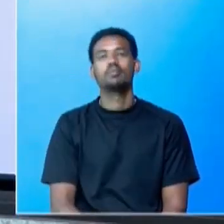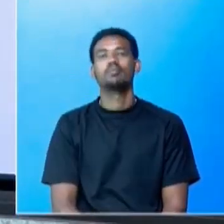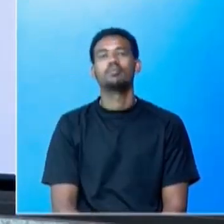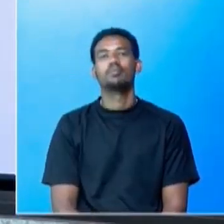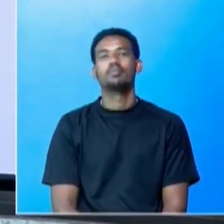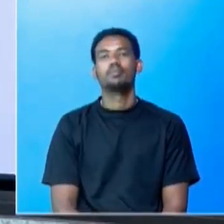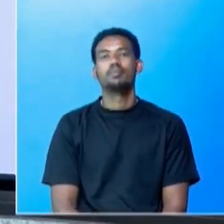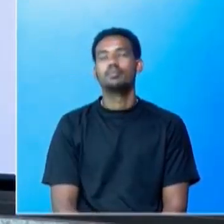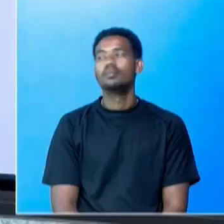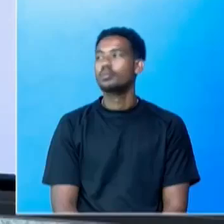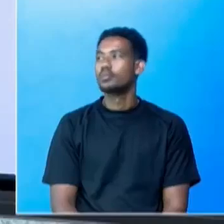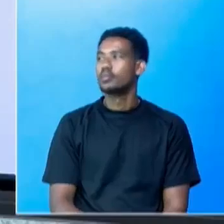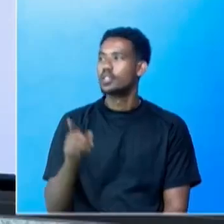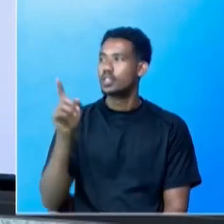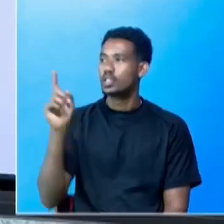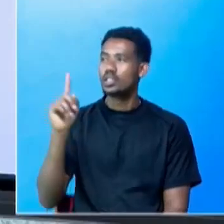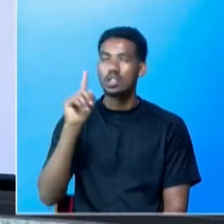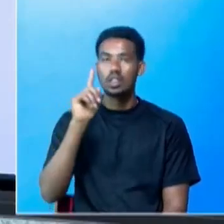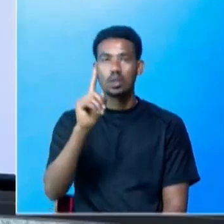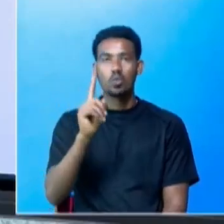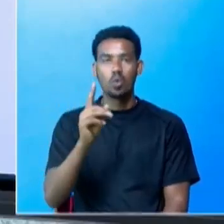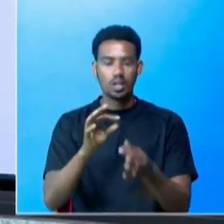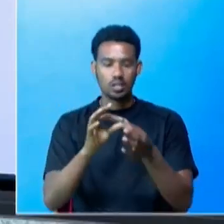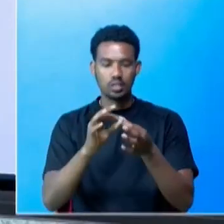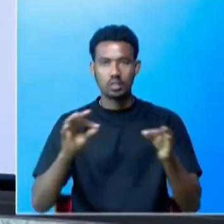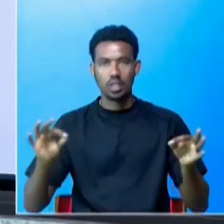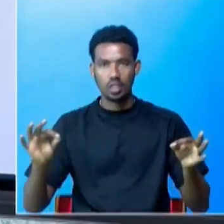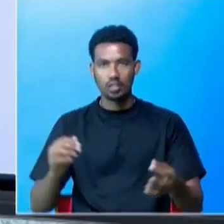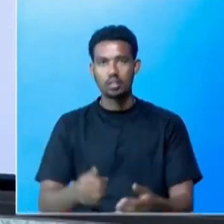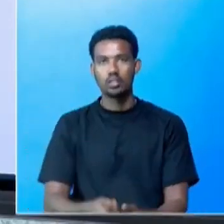This is the one sentence.